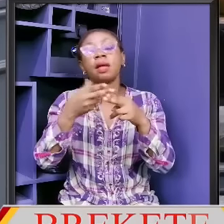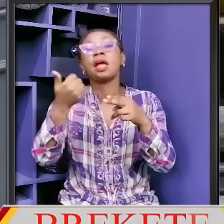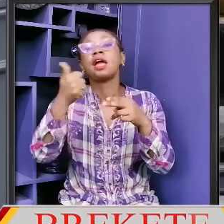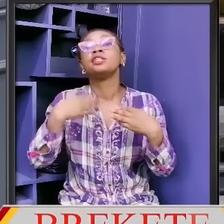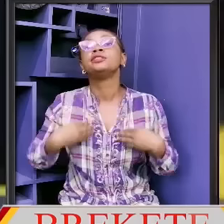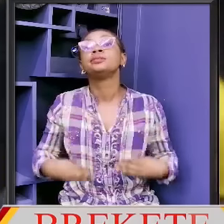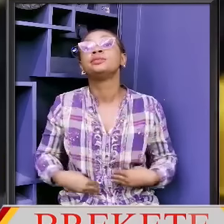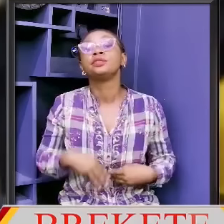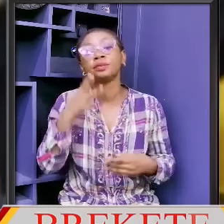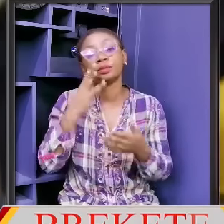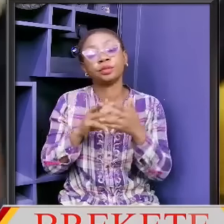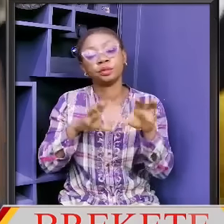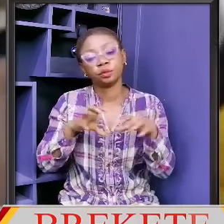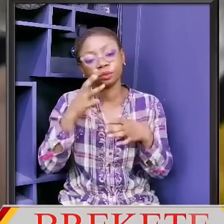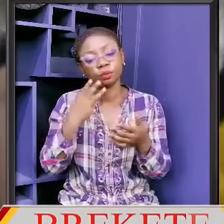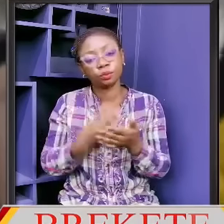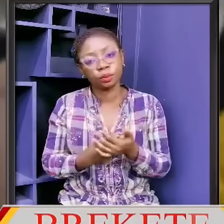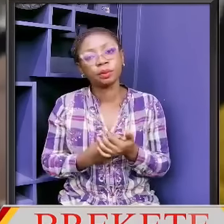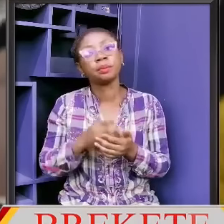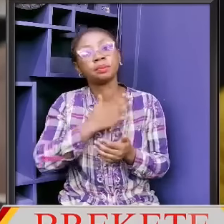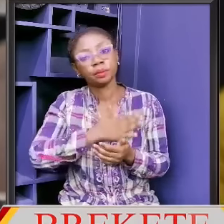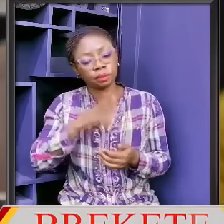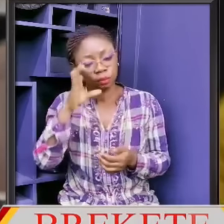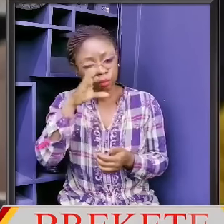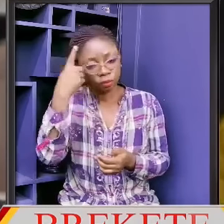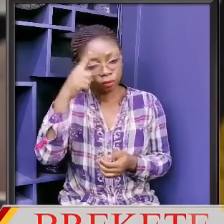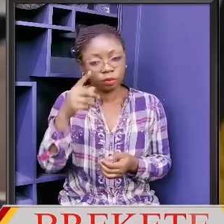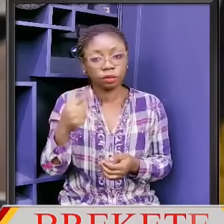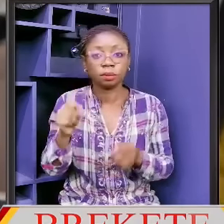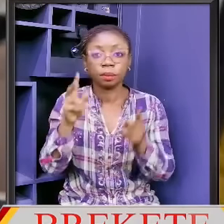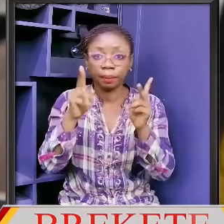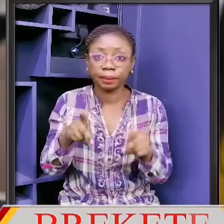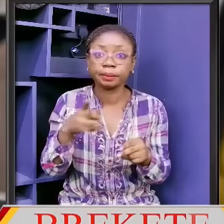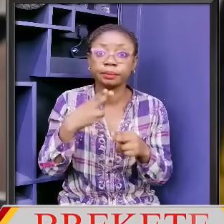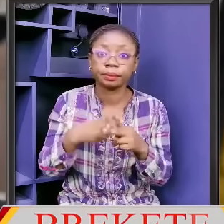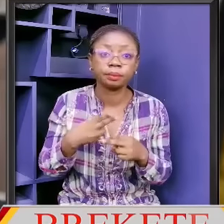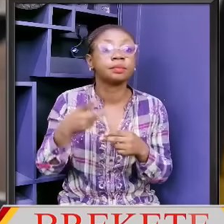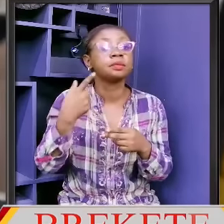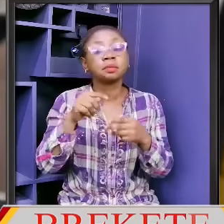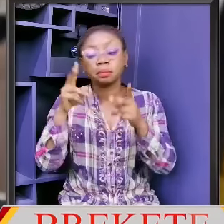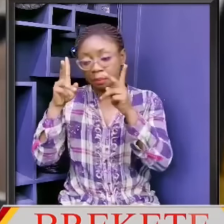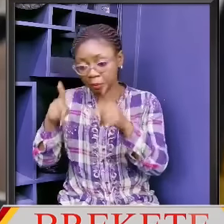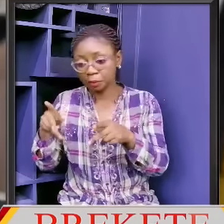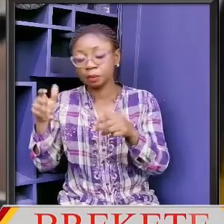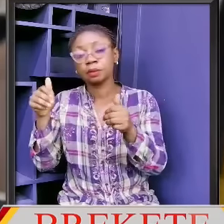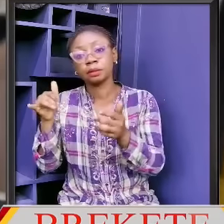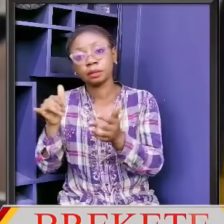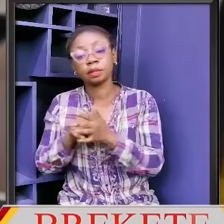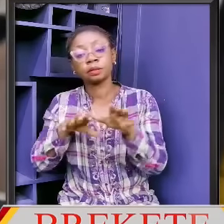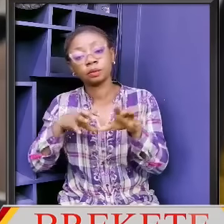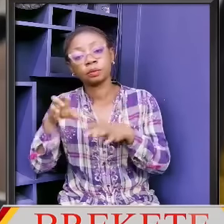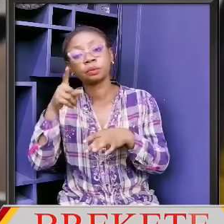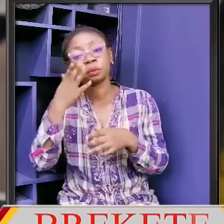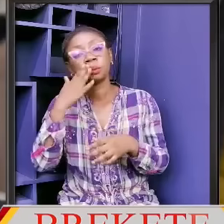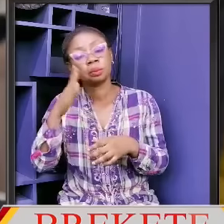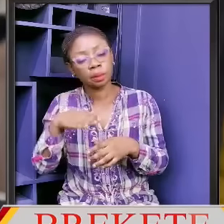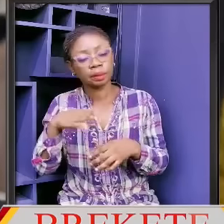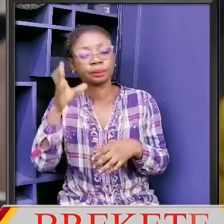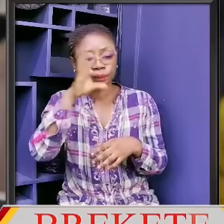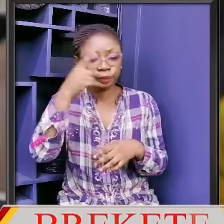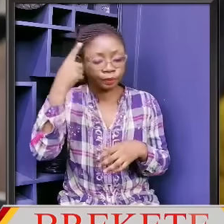Anybody we do now well, make we now look for his name. The person we do now bad, make we now look for his name.